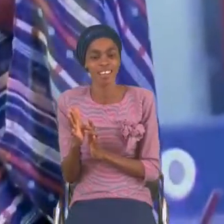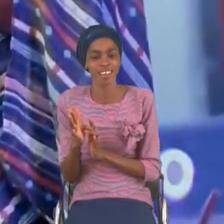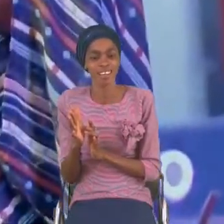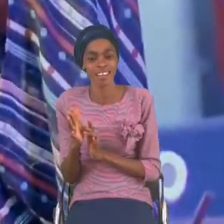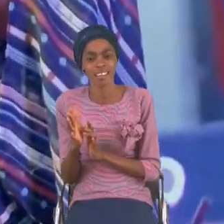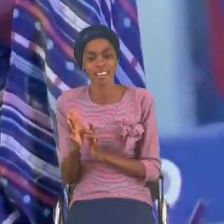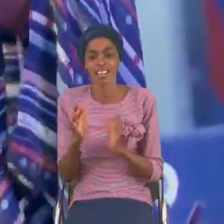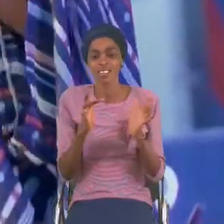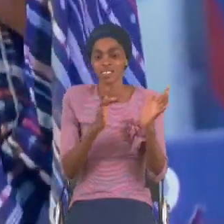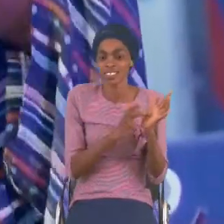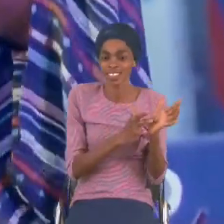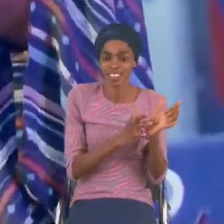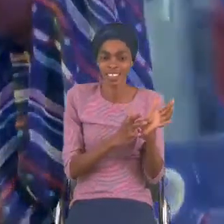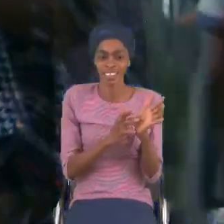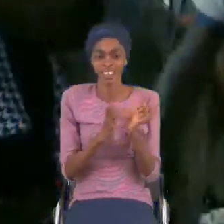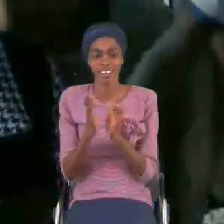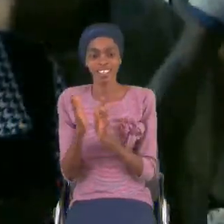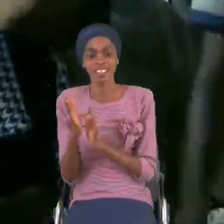Jesus,